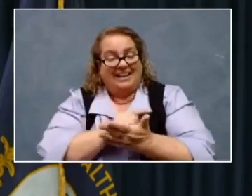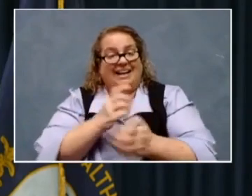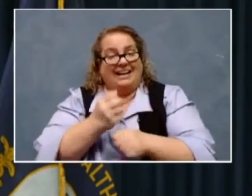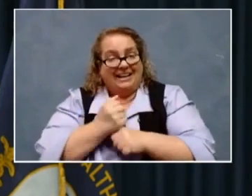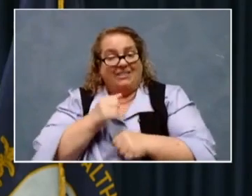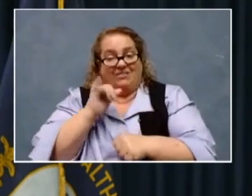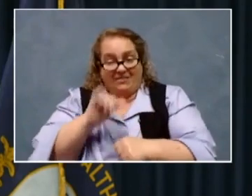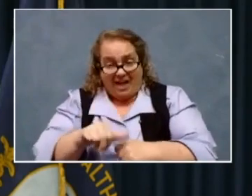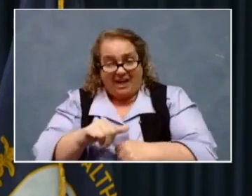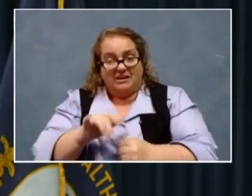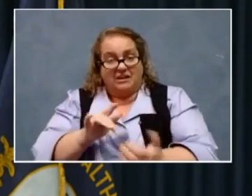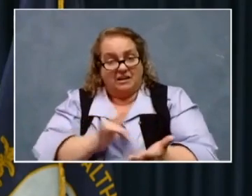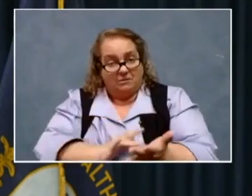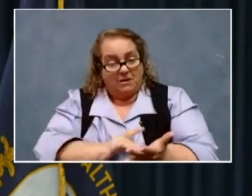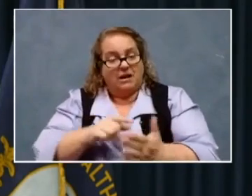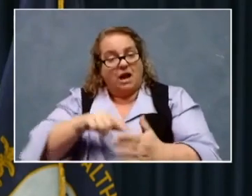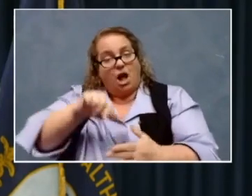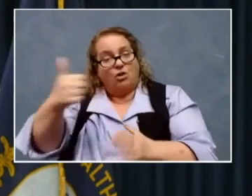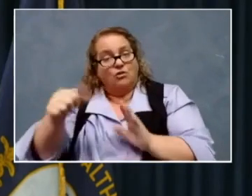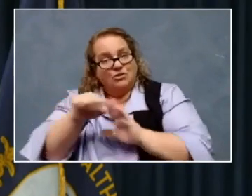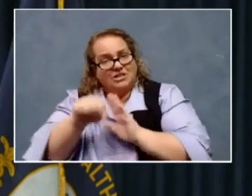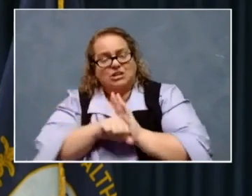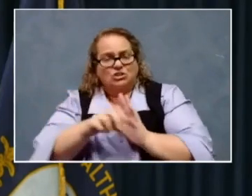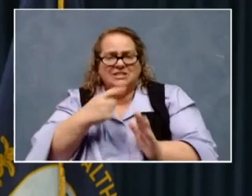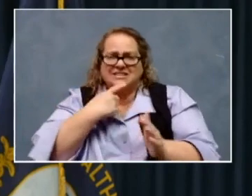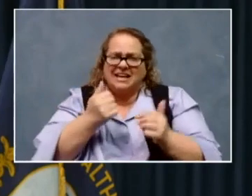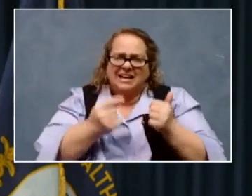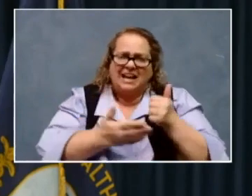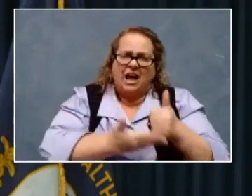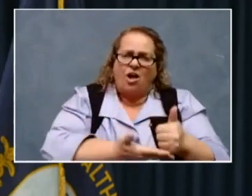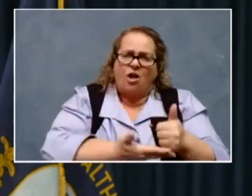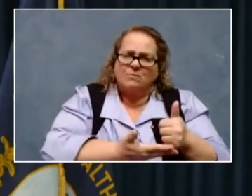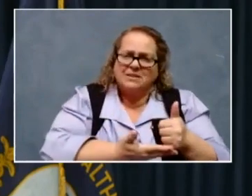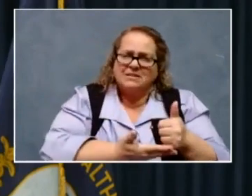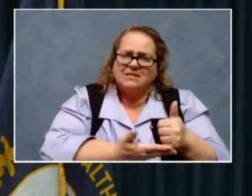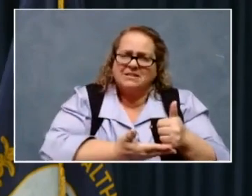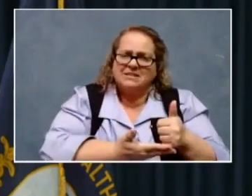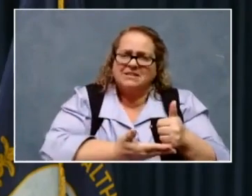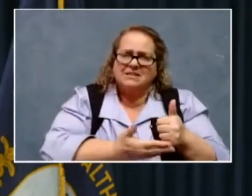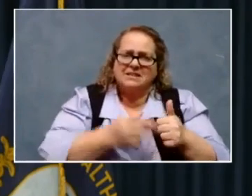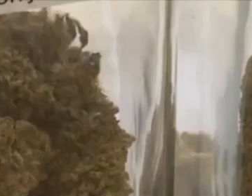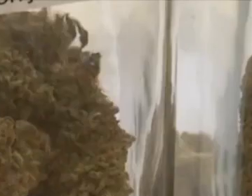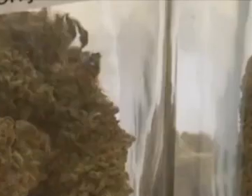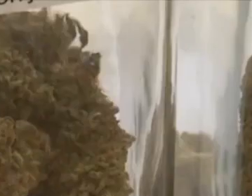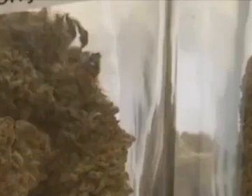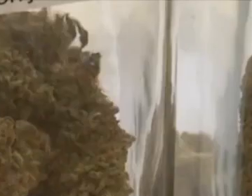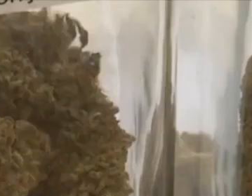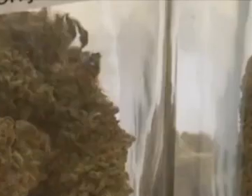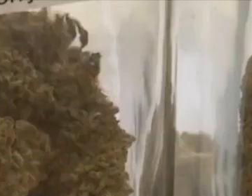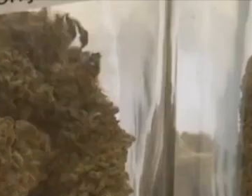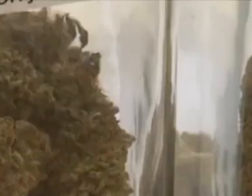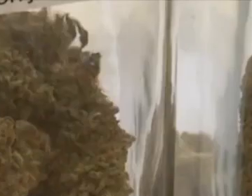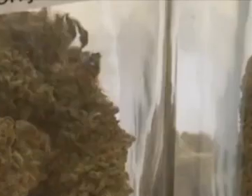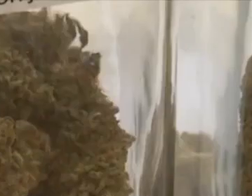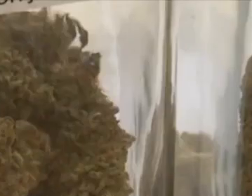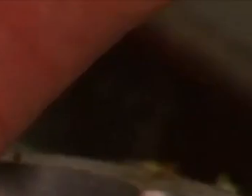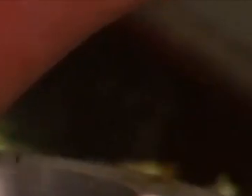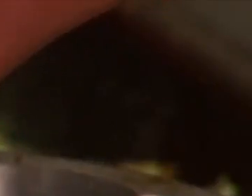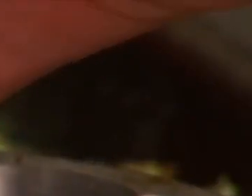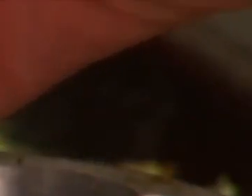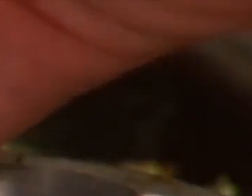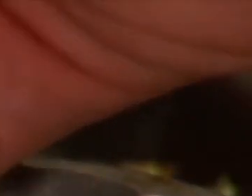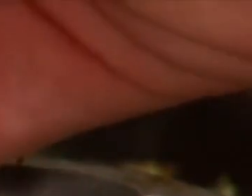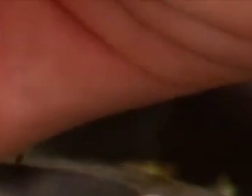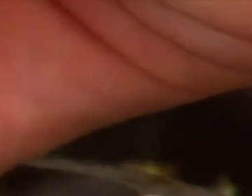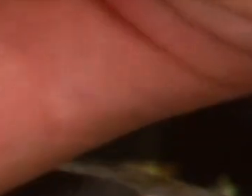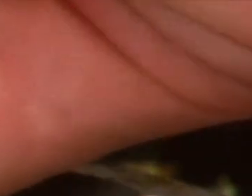states, and she says it helps them. That's the type of help we ought to be providing. Governor Beshear first floated the